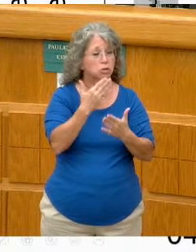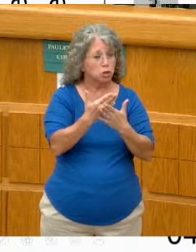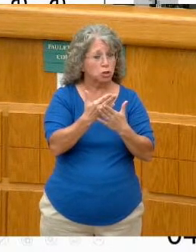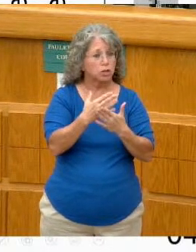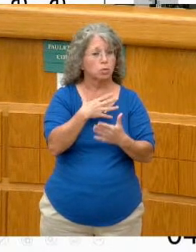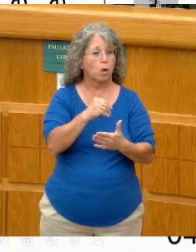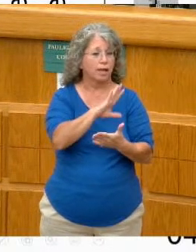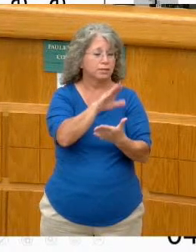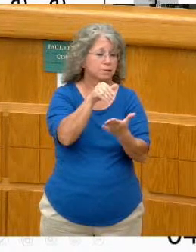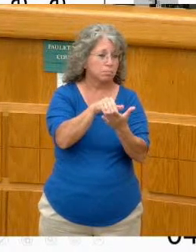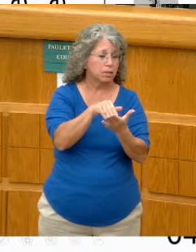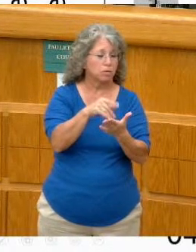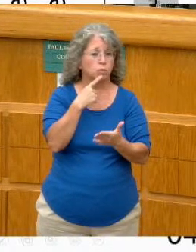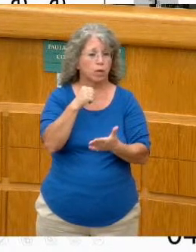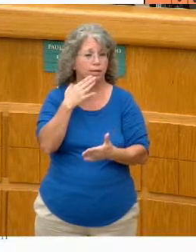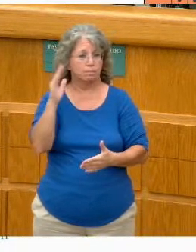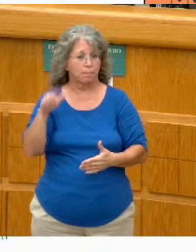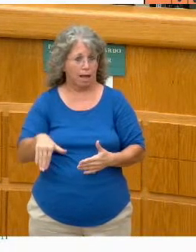middle.